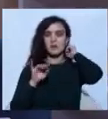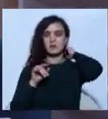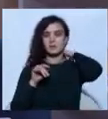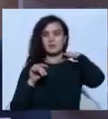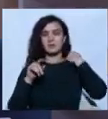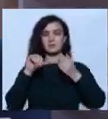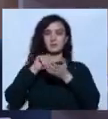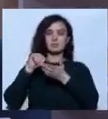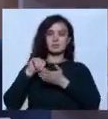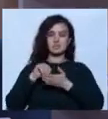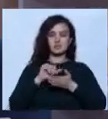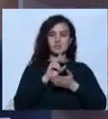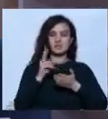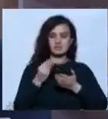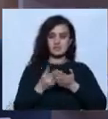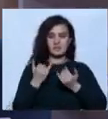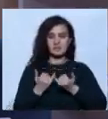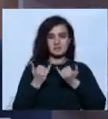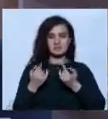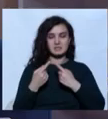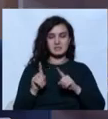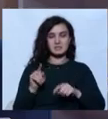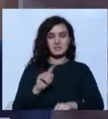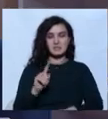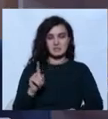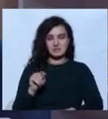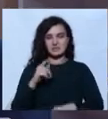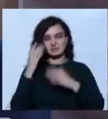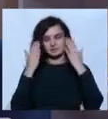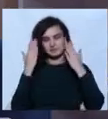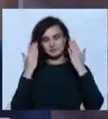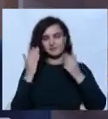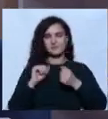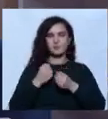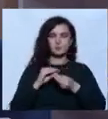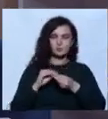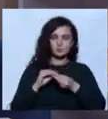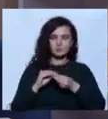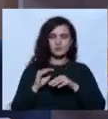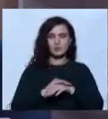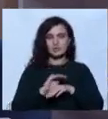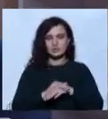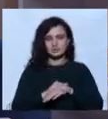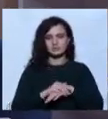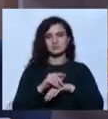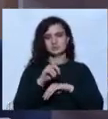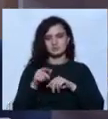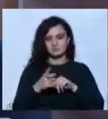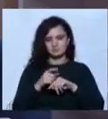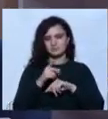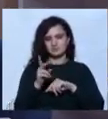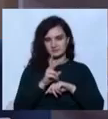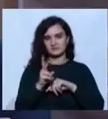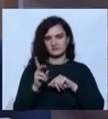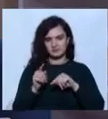the characters who value other qualities, like adventure, friendship, and loyalty, they are the ones who